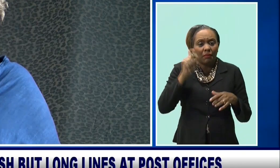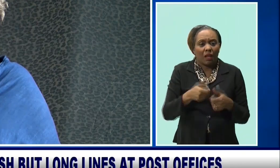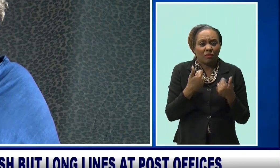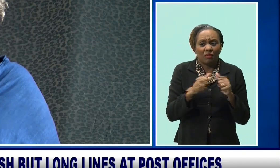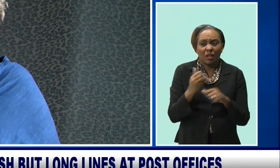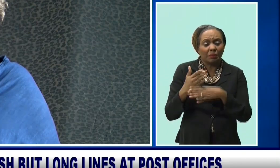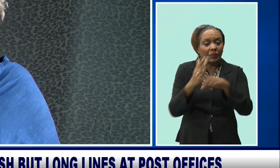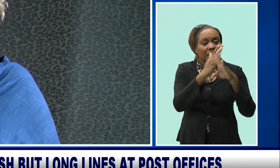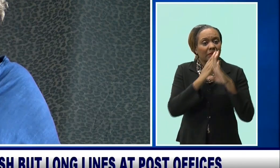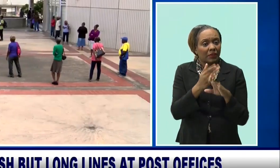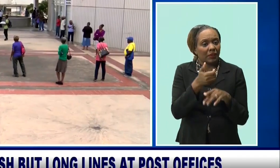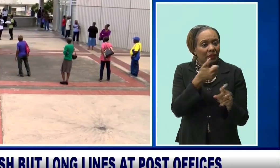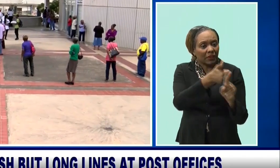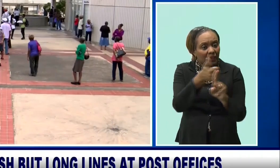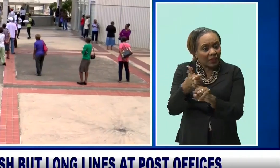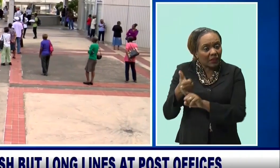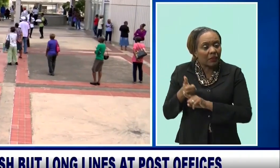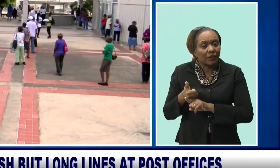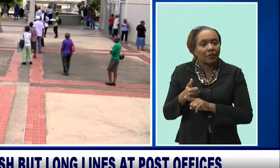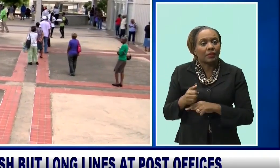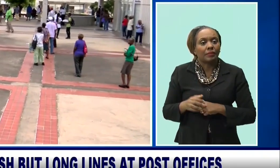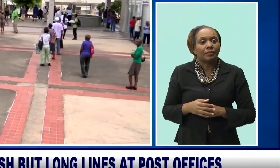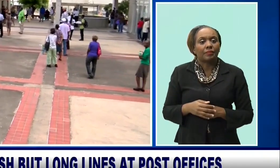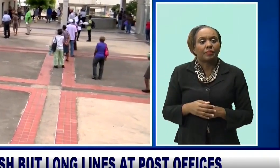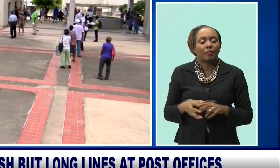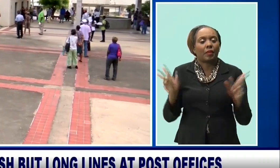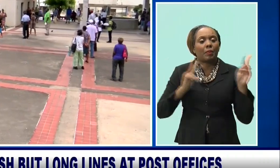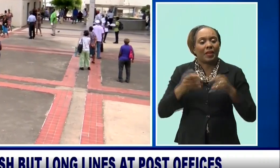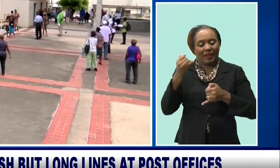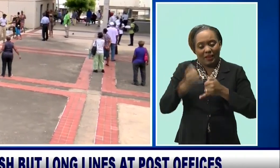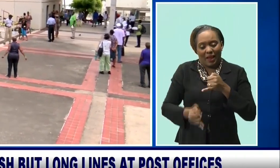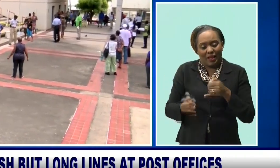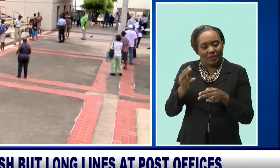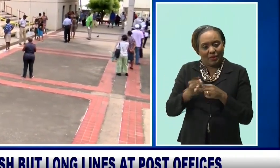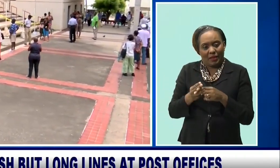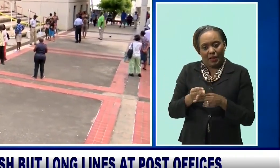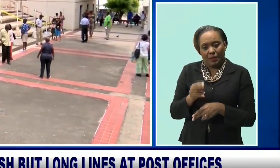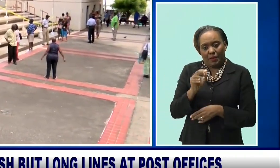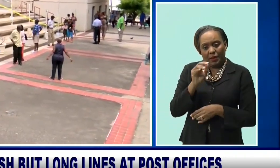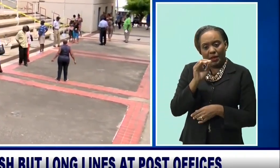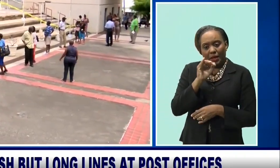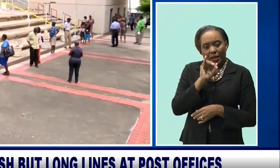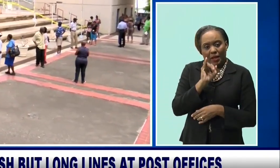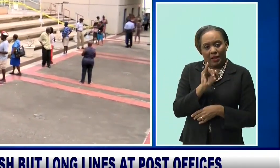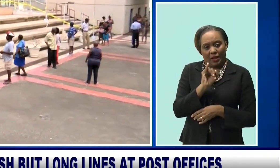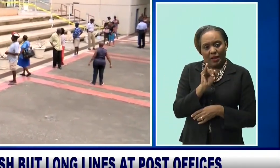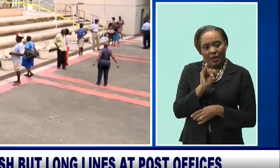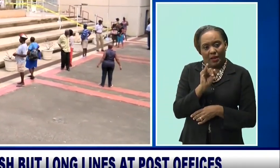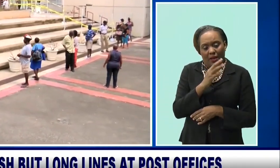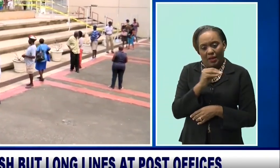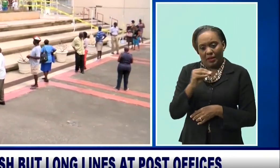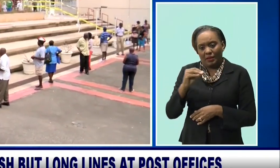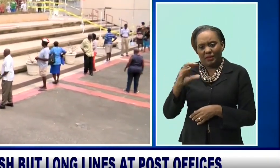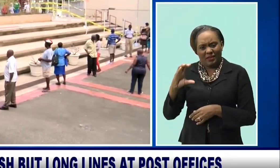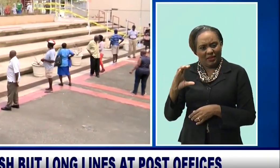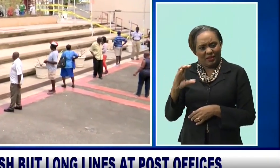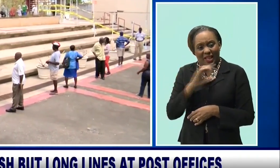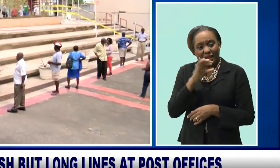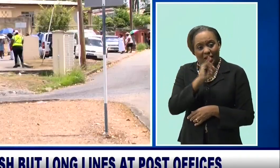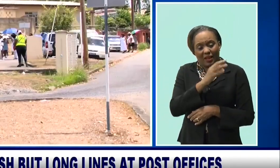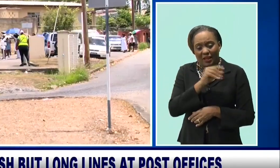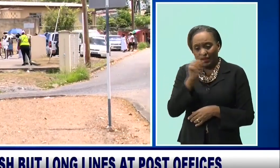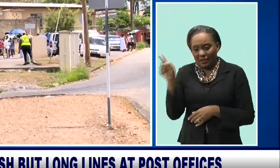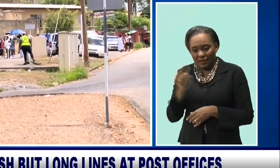to protect yourselves. People with the surnames between the letters of I and Z are expected to cash their pension checks